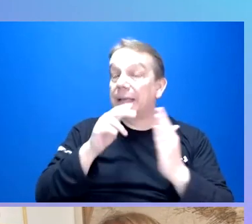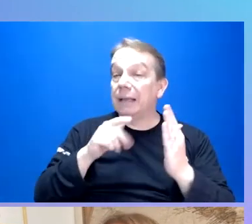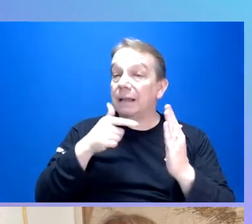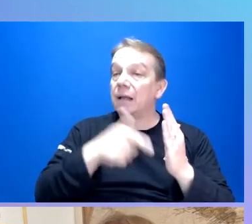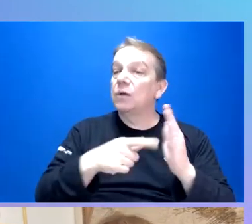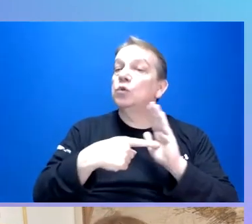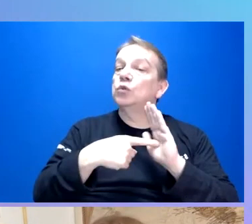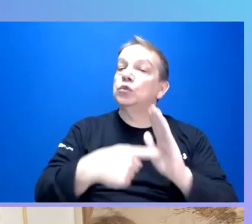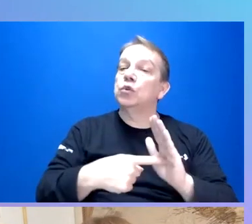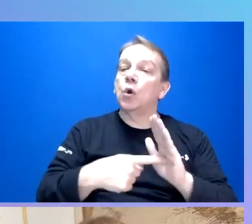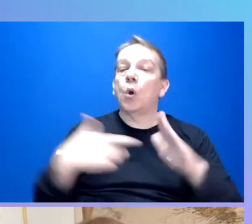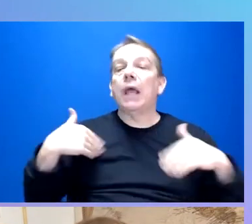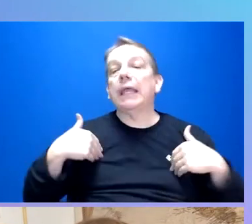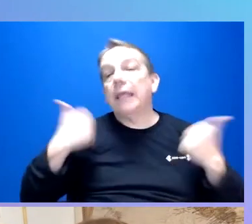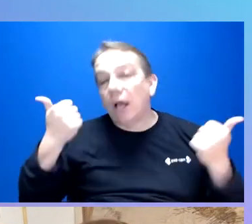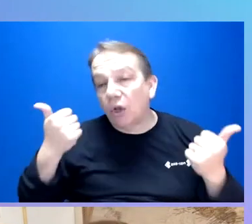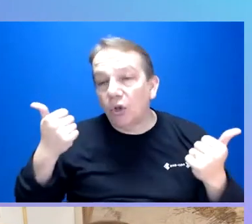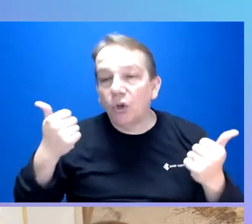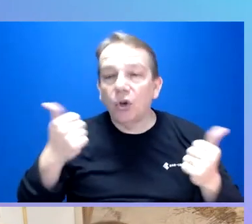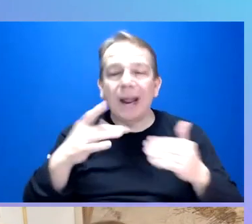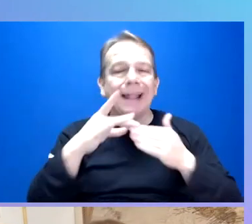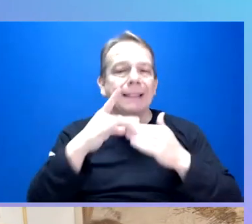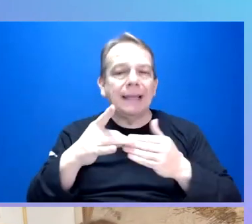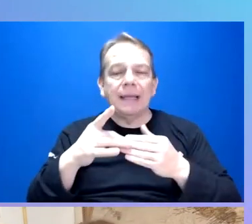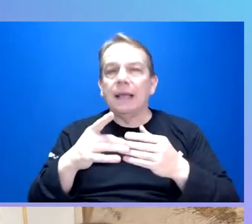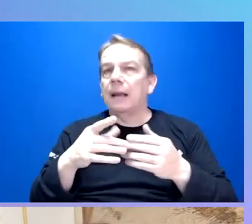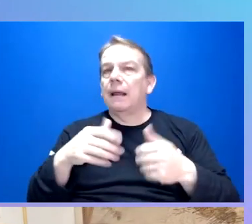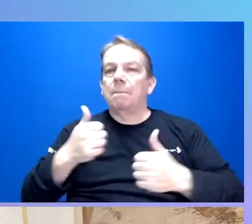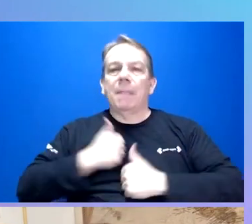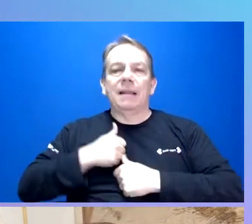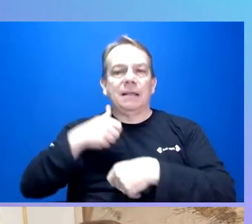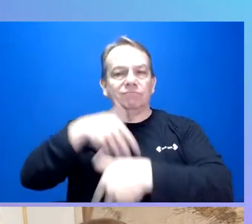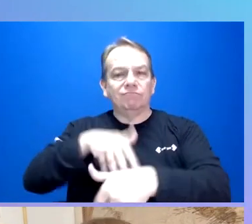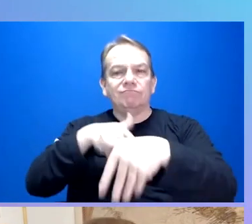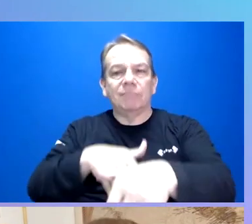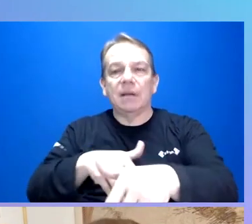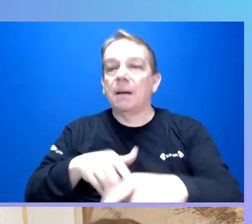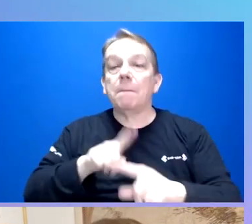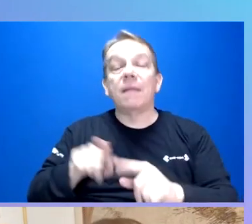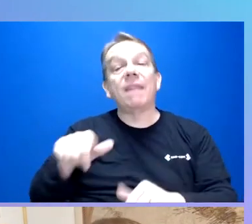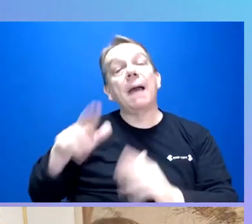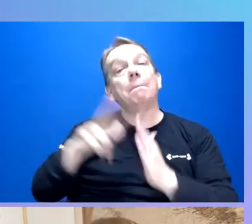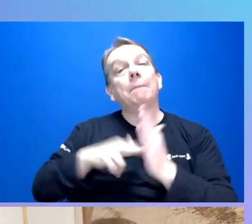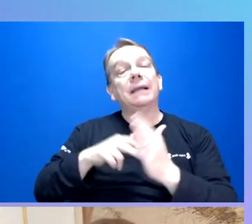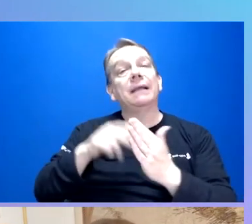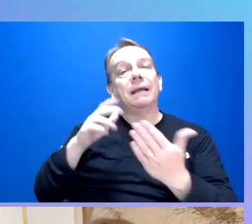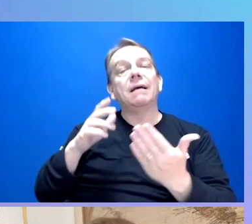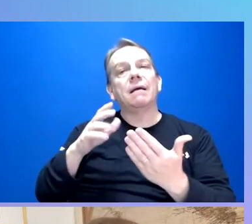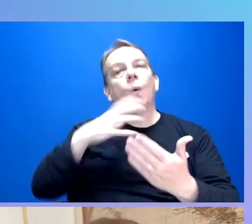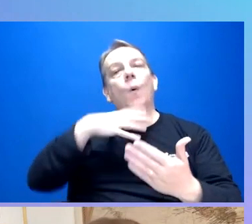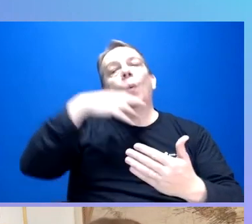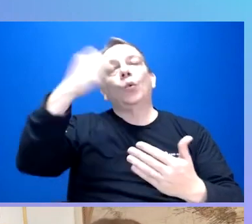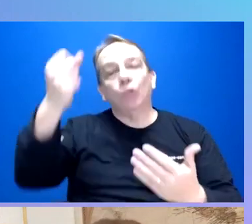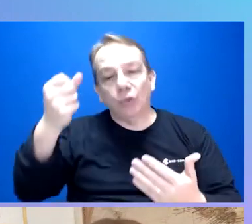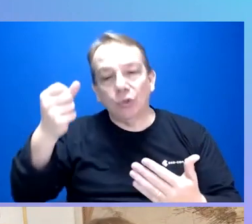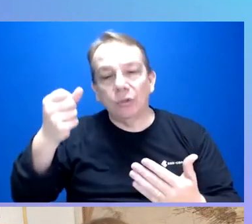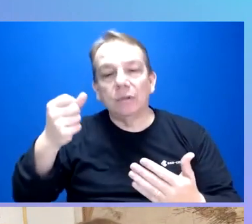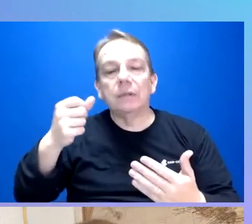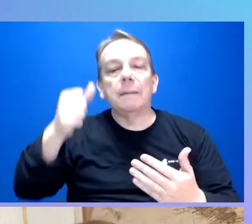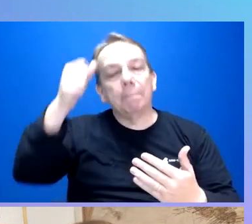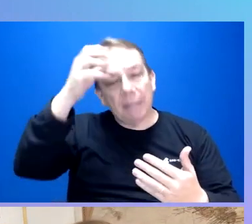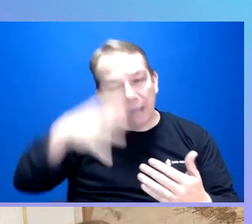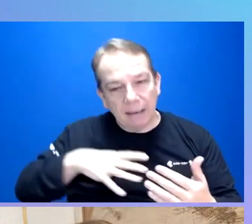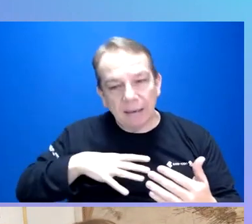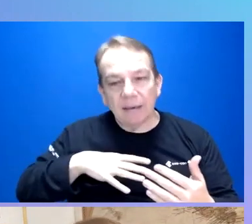him much younger and like leading troops. This particular painting was done later in life and it showed him as an older adult, which